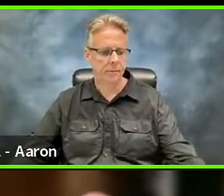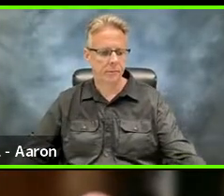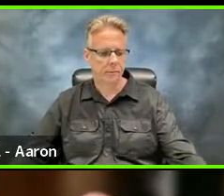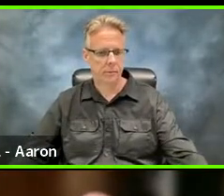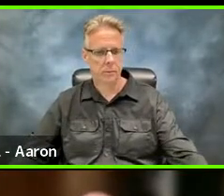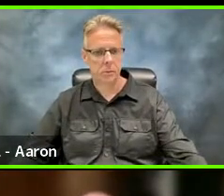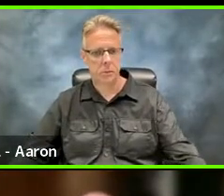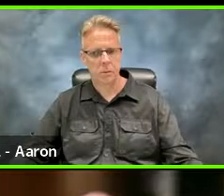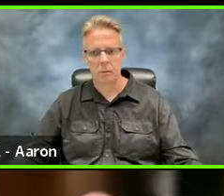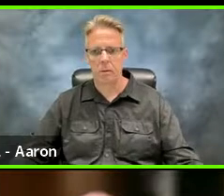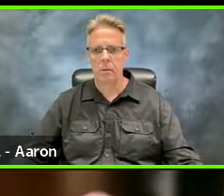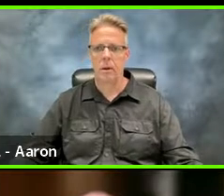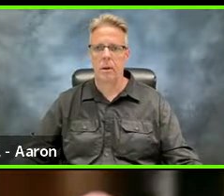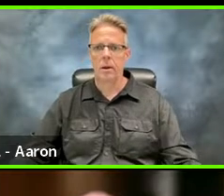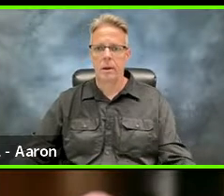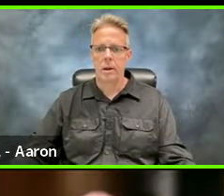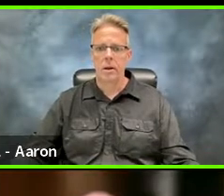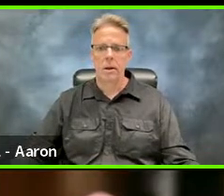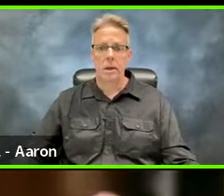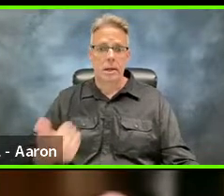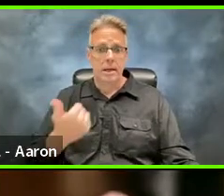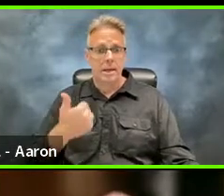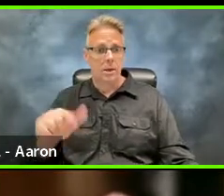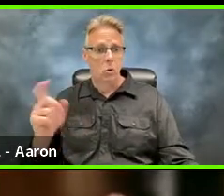Other questions from CAG?